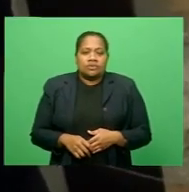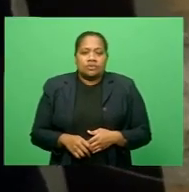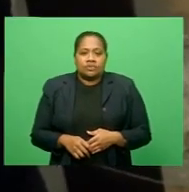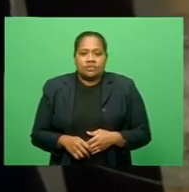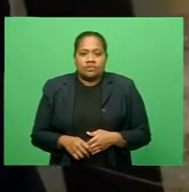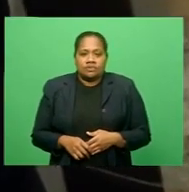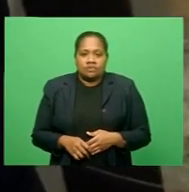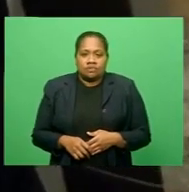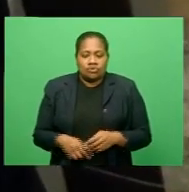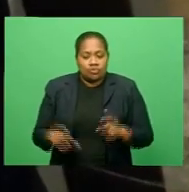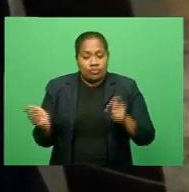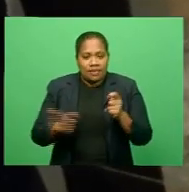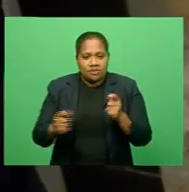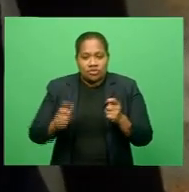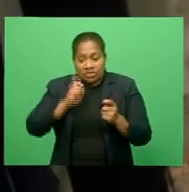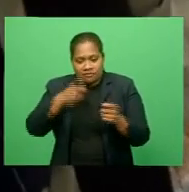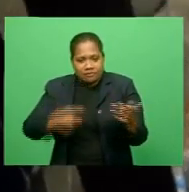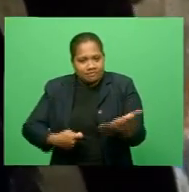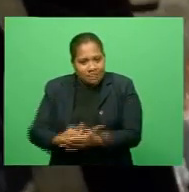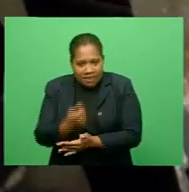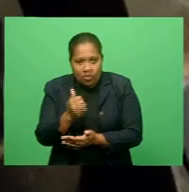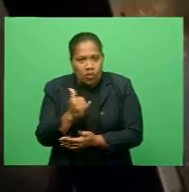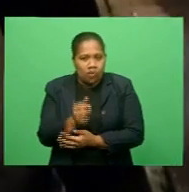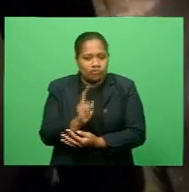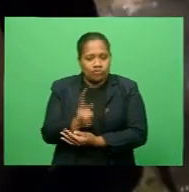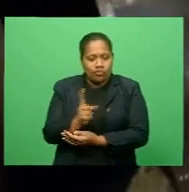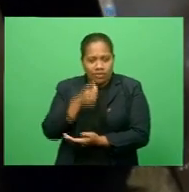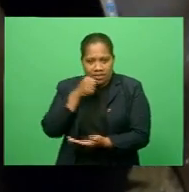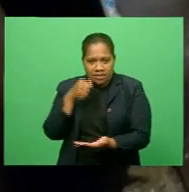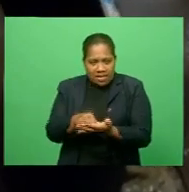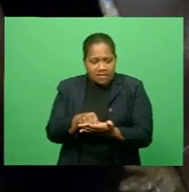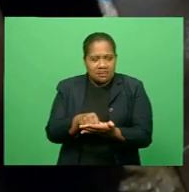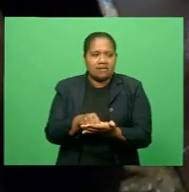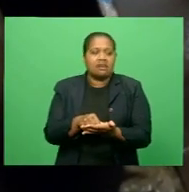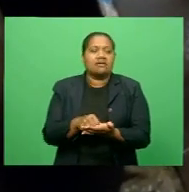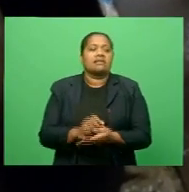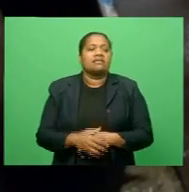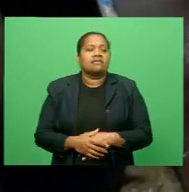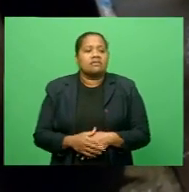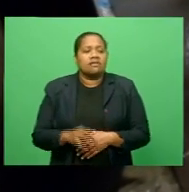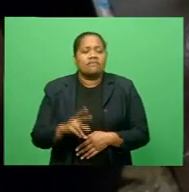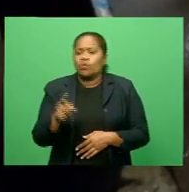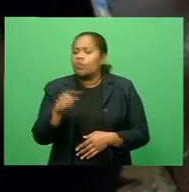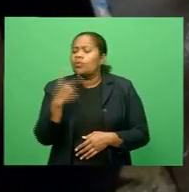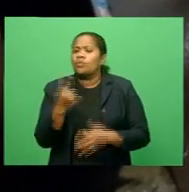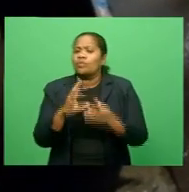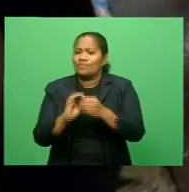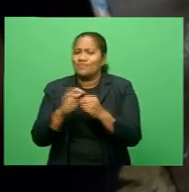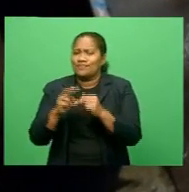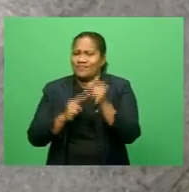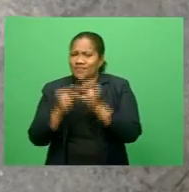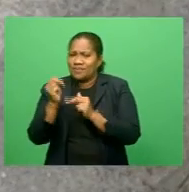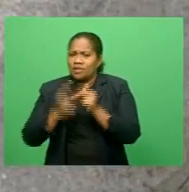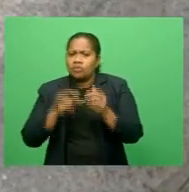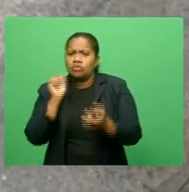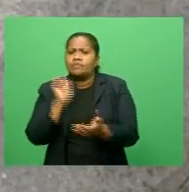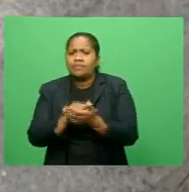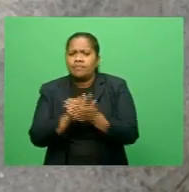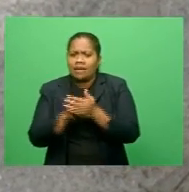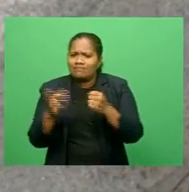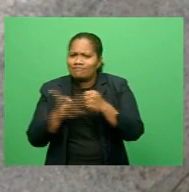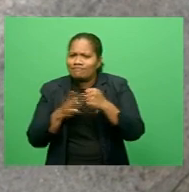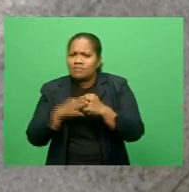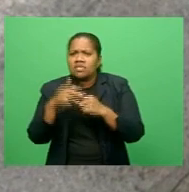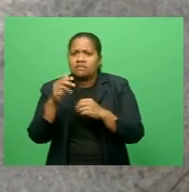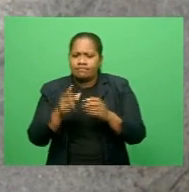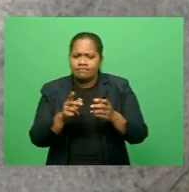or some warning letters that needs to go to the building owner to renovate their property. The minister